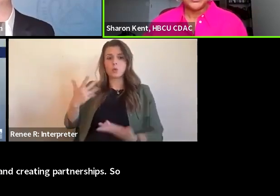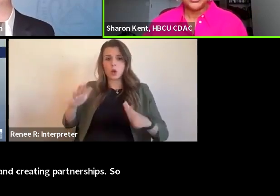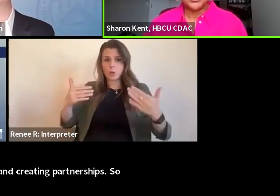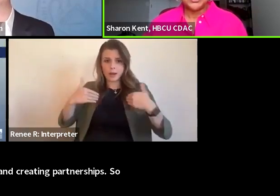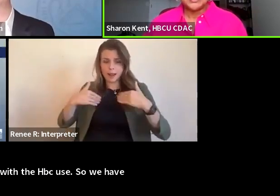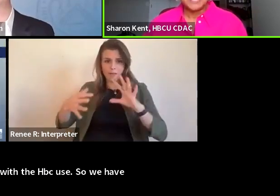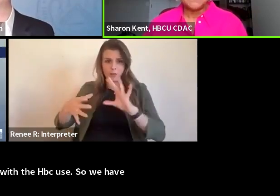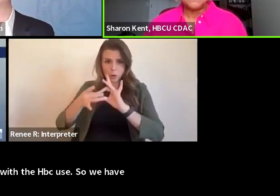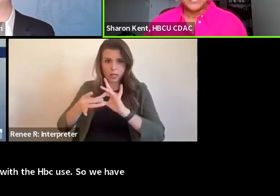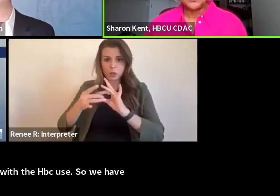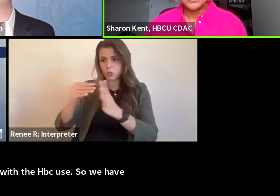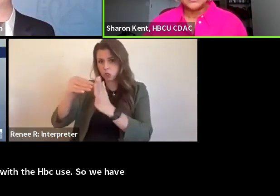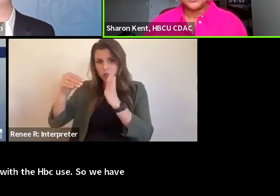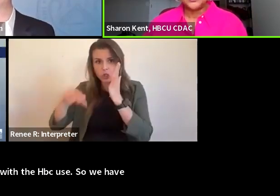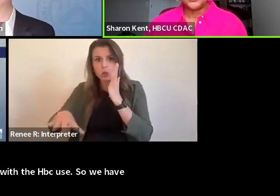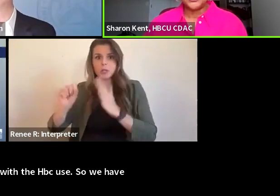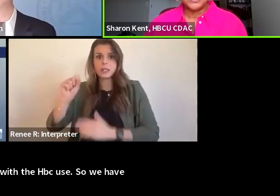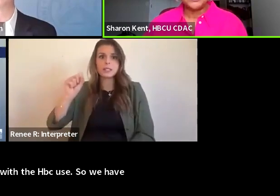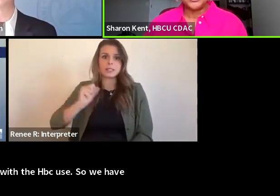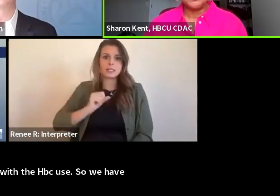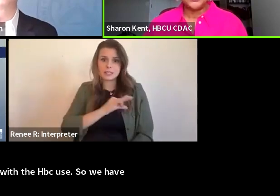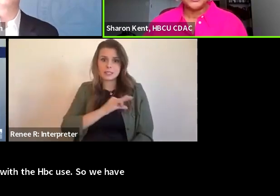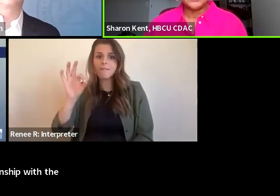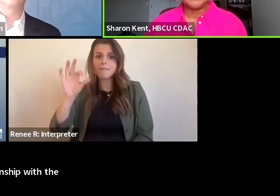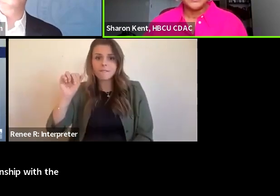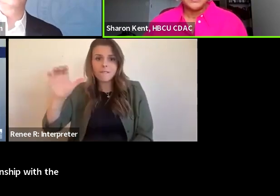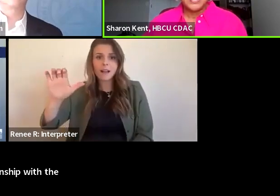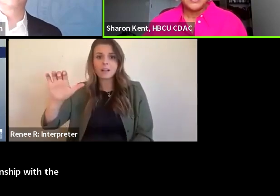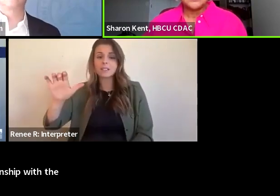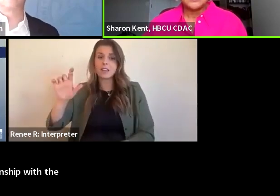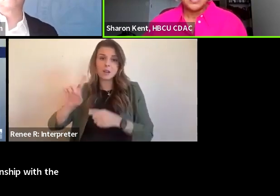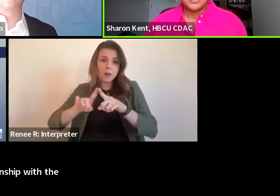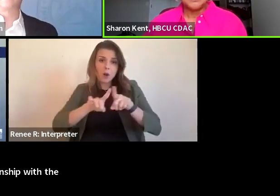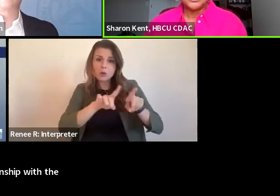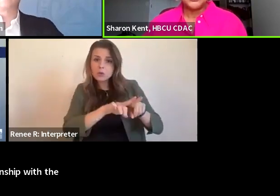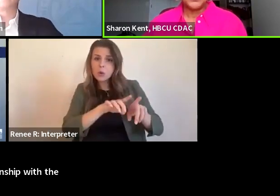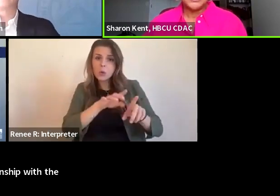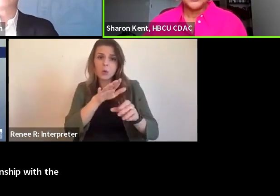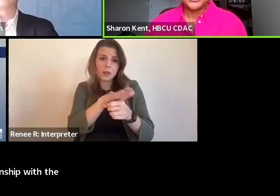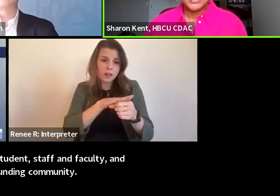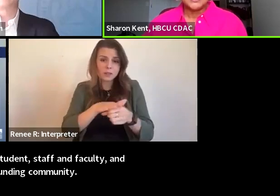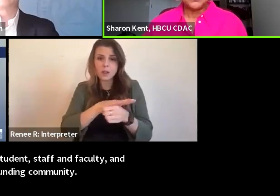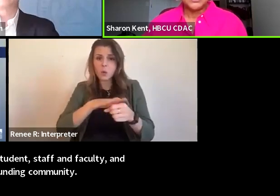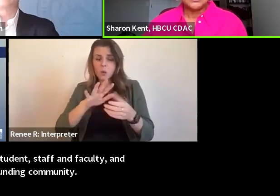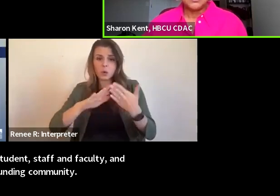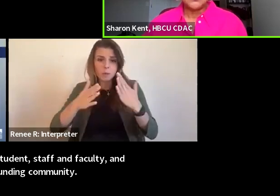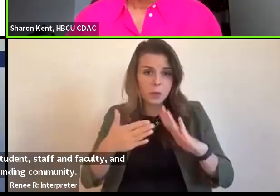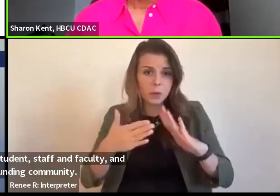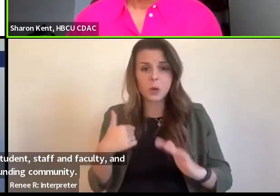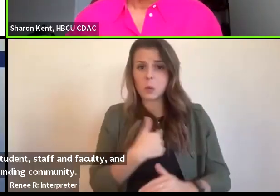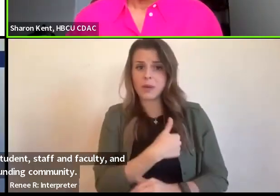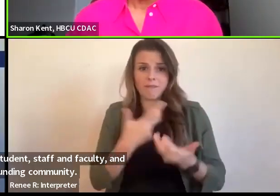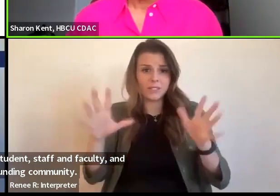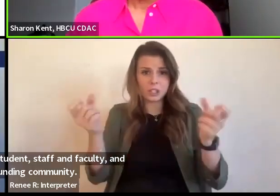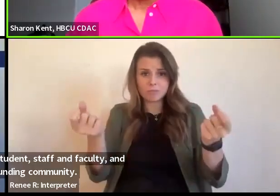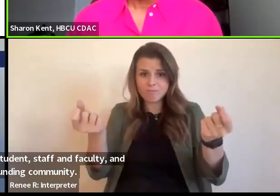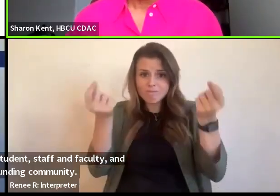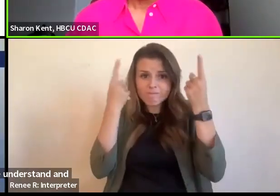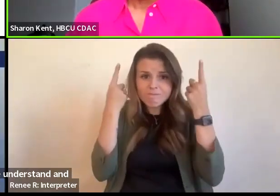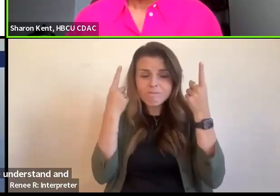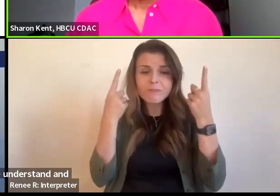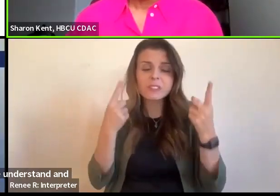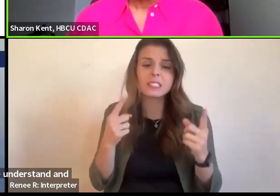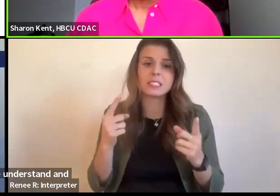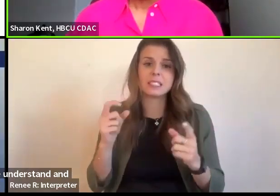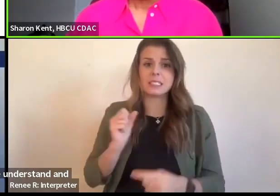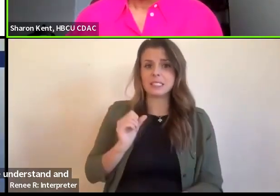with the students, staff, and faculty, and also the surrounding community. And since we understand and we know that staff